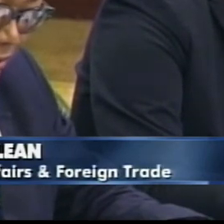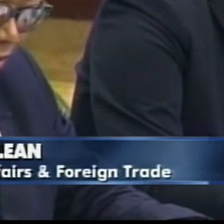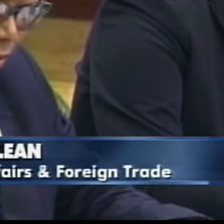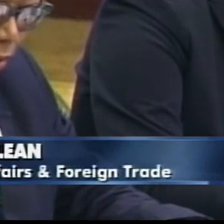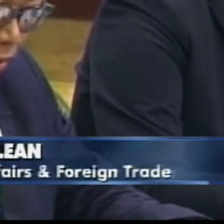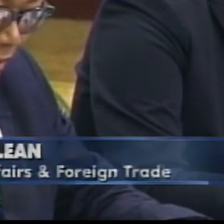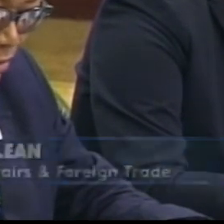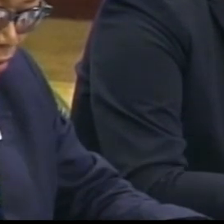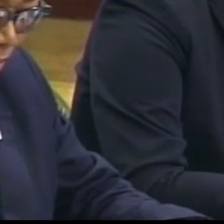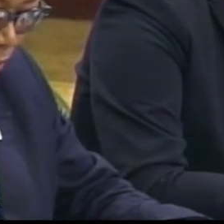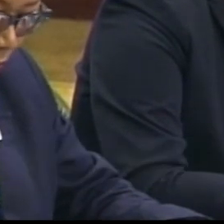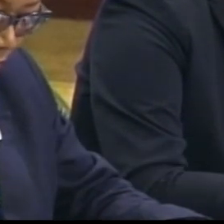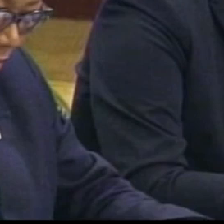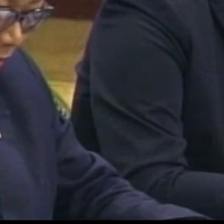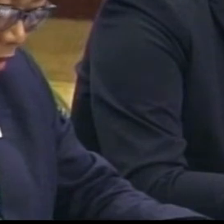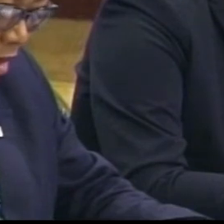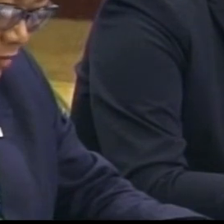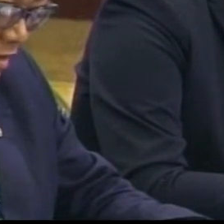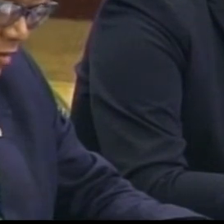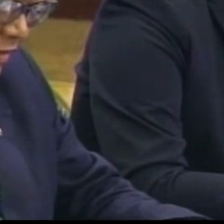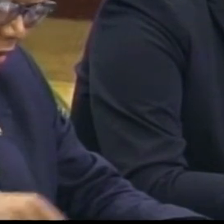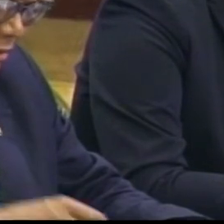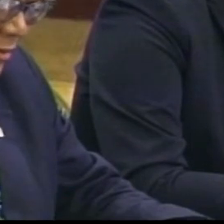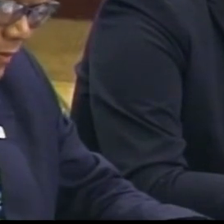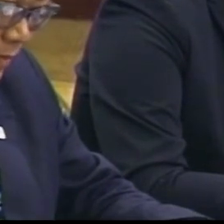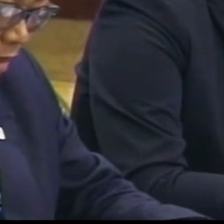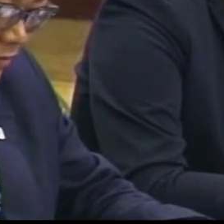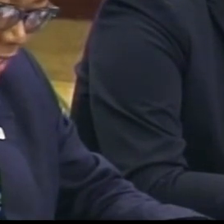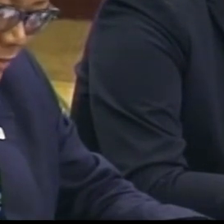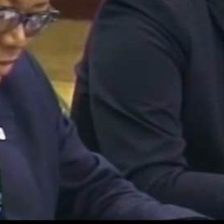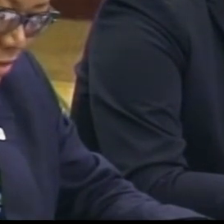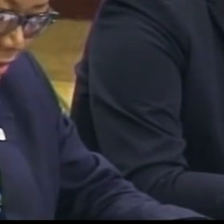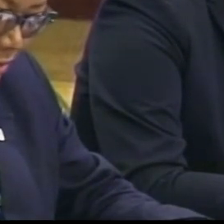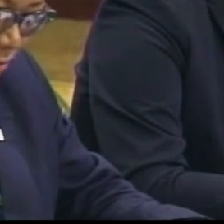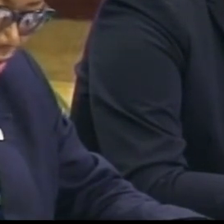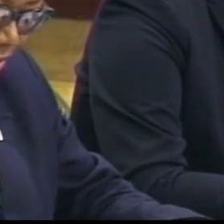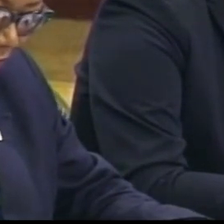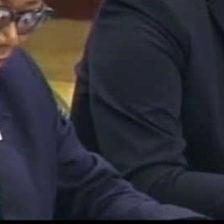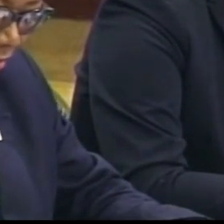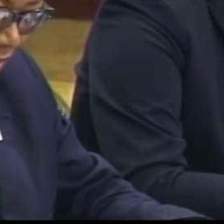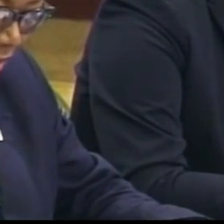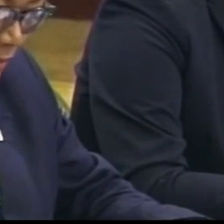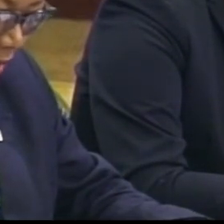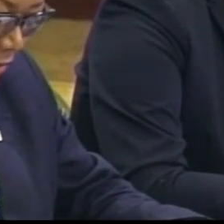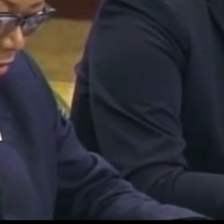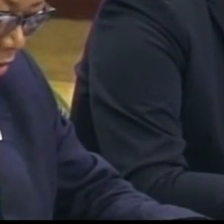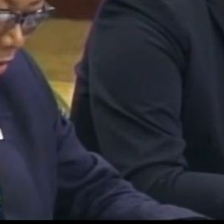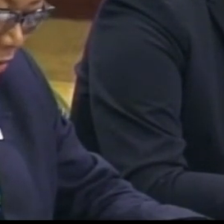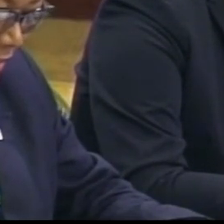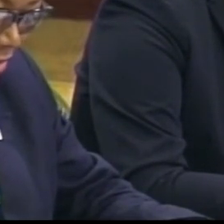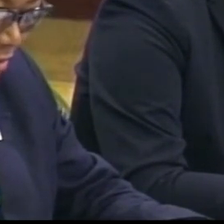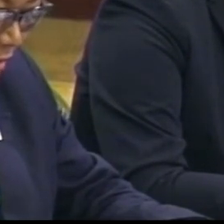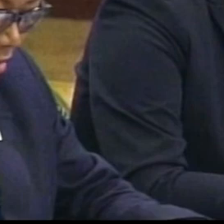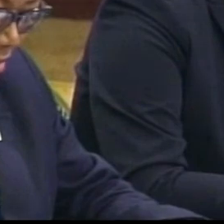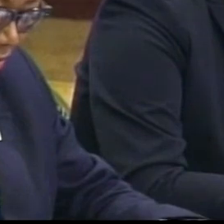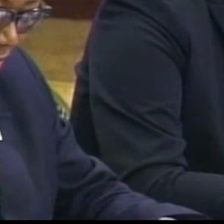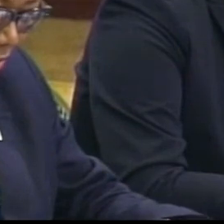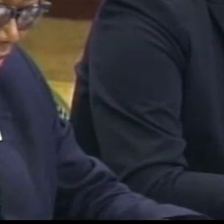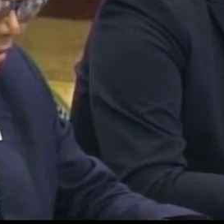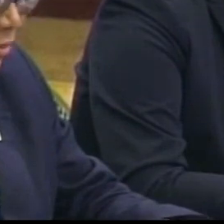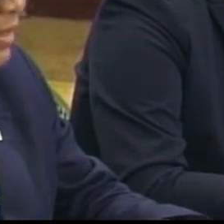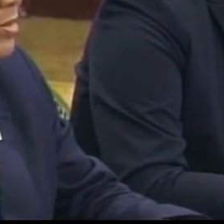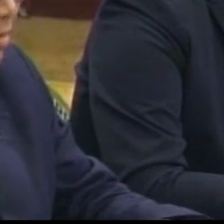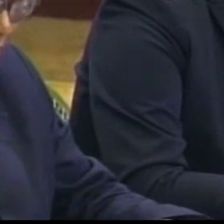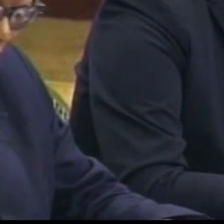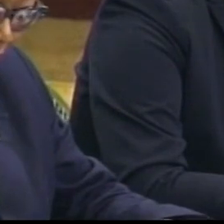side is only too aware of the effects of climate change, which negatively impact our national economies